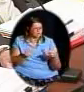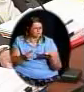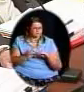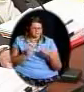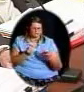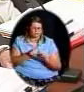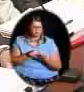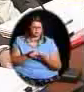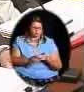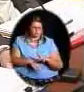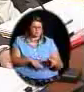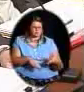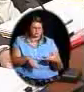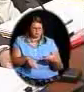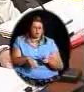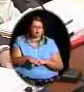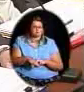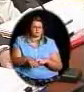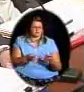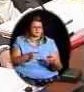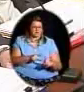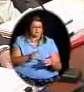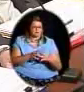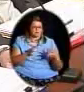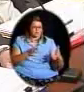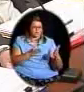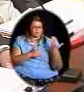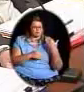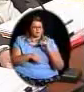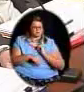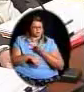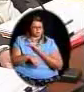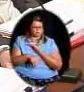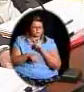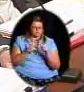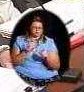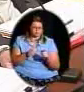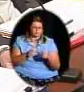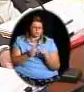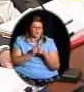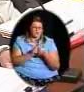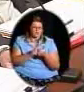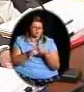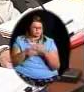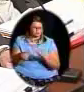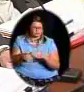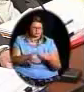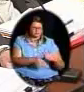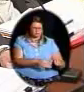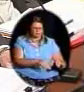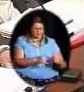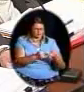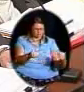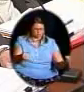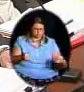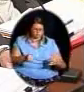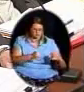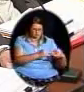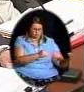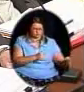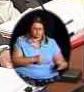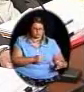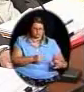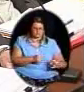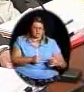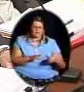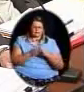It's happened quite a bit in the past. We just had questions about how that assessment was being divided up among the property owners, and it appears the city's going to be able to